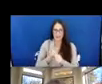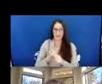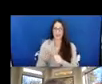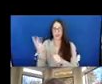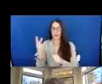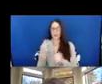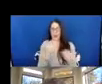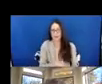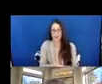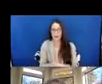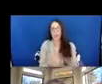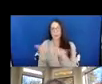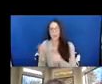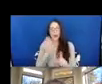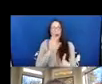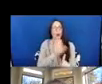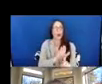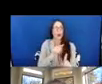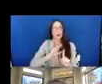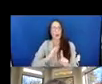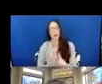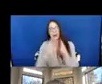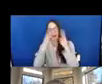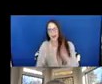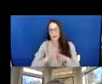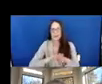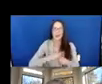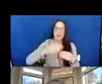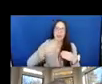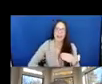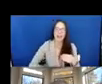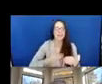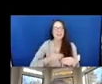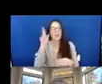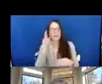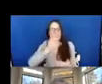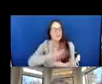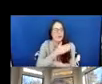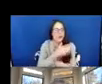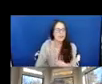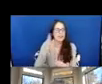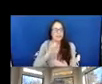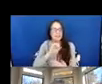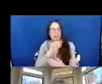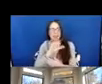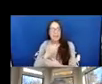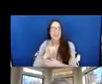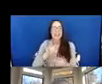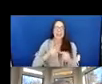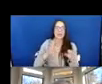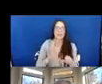house on weekends, where we play music, listen to symphonies, watch movies, do some physical therapy exercises,